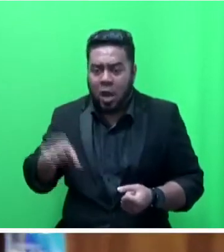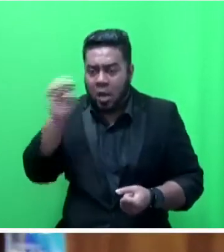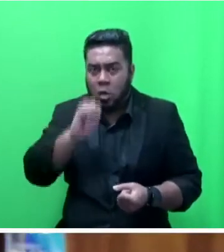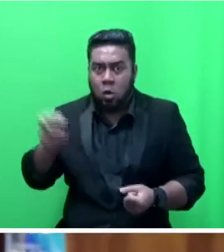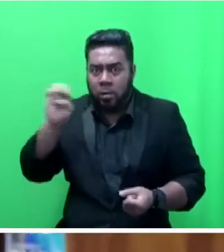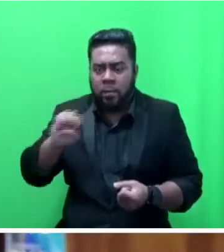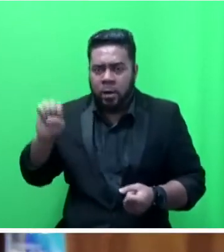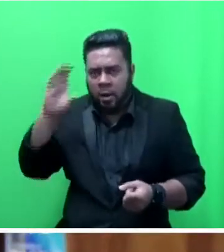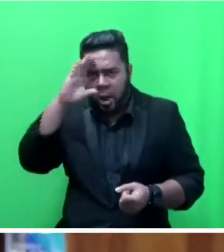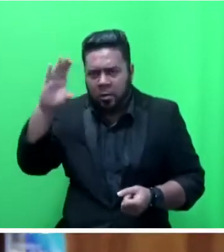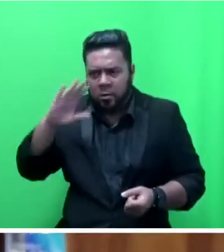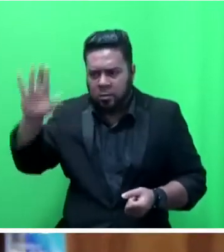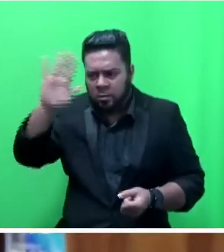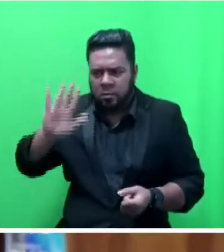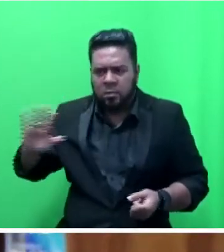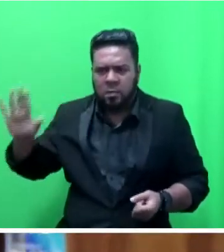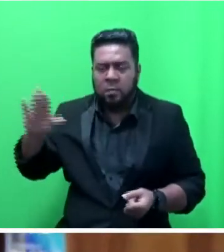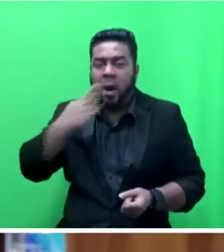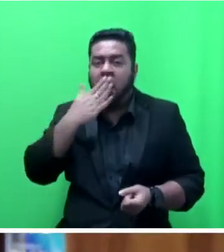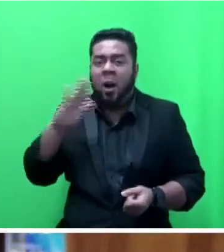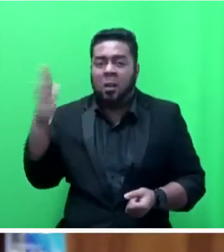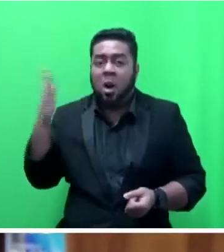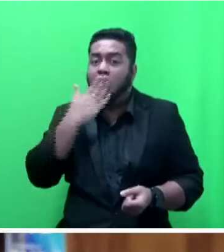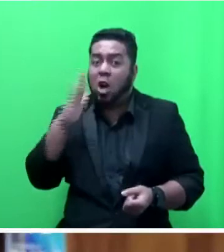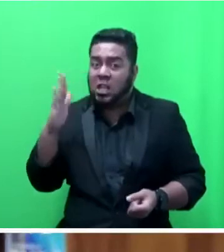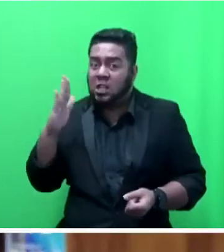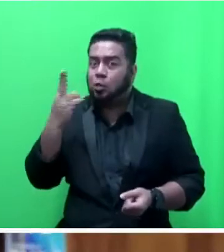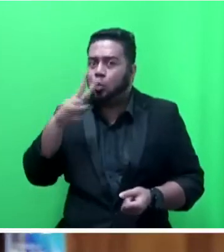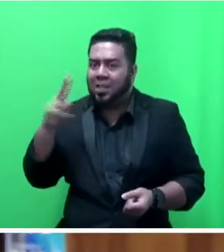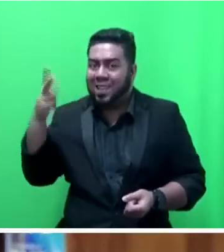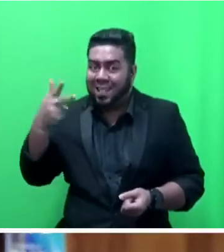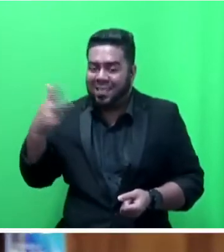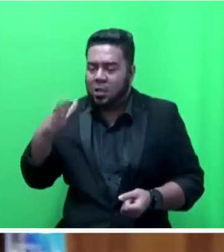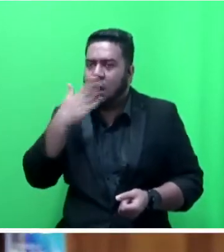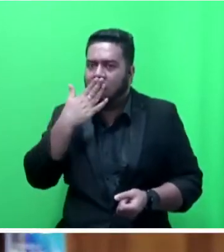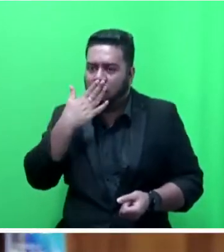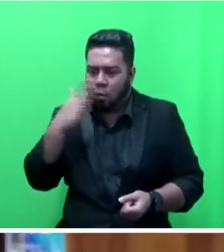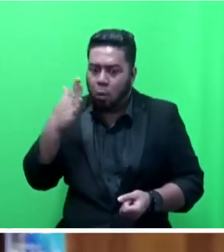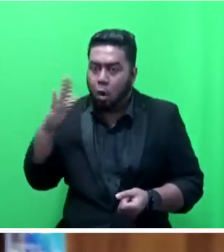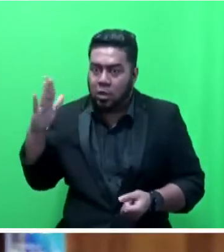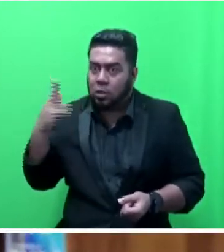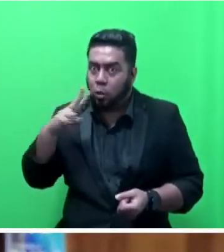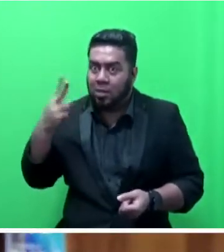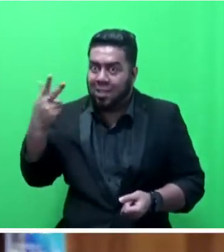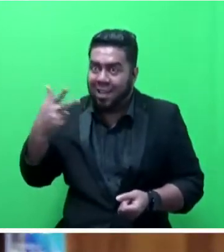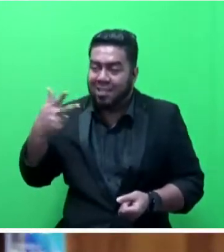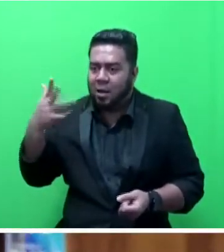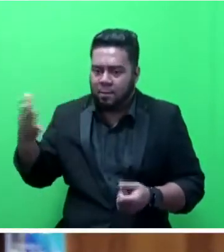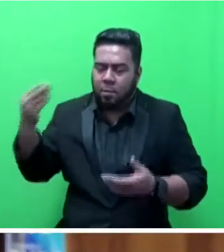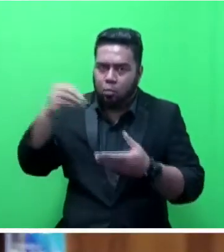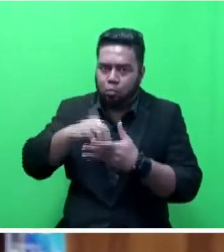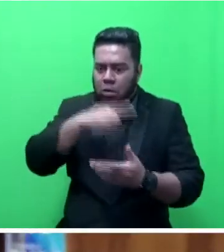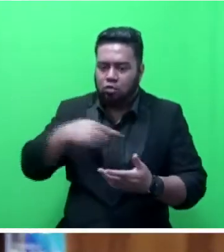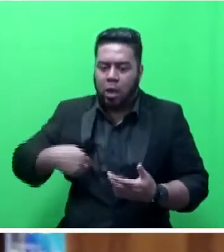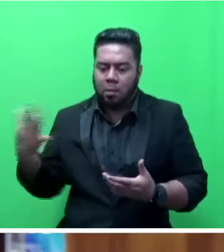2000, but by August 2018, China had reported its first outbreak, and since then, the disease has spread